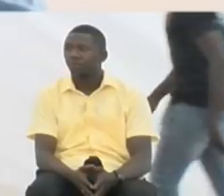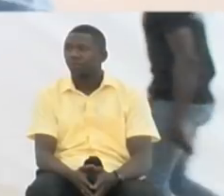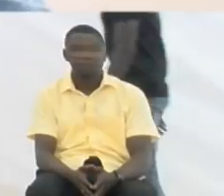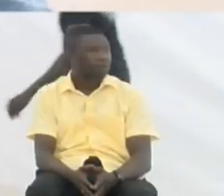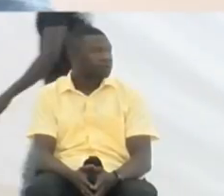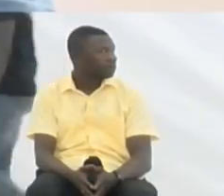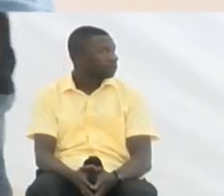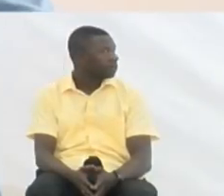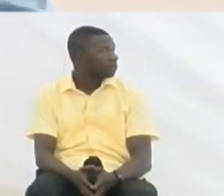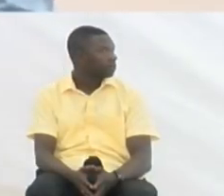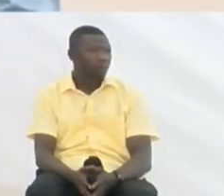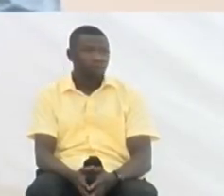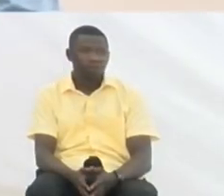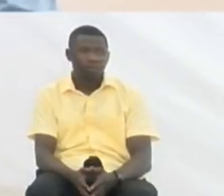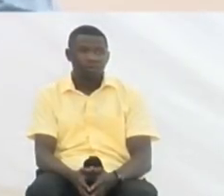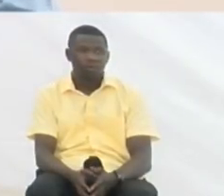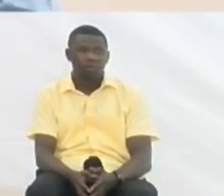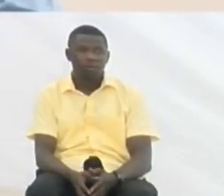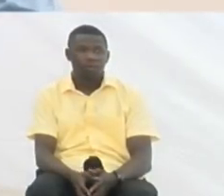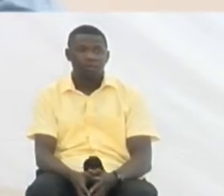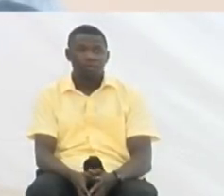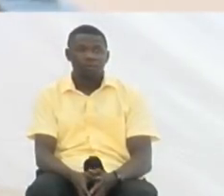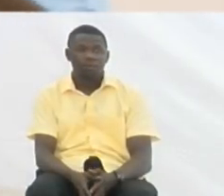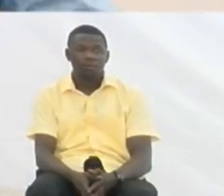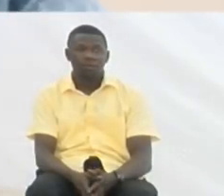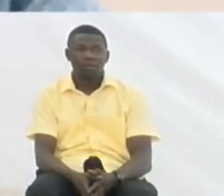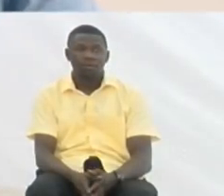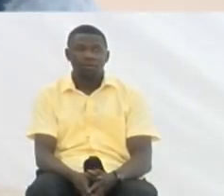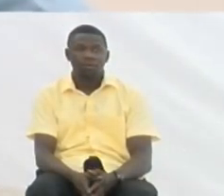he's on his way apparently.